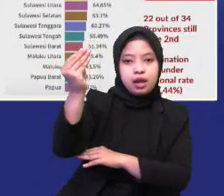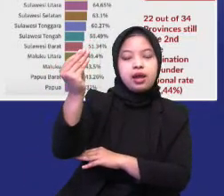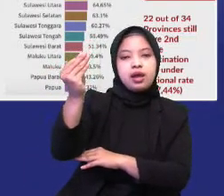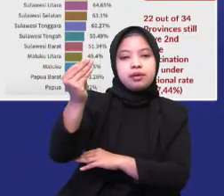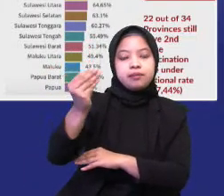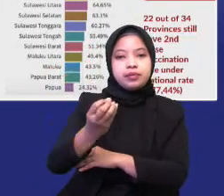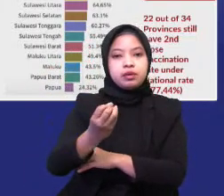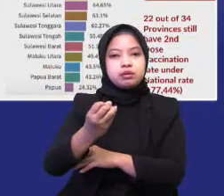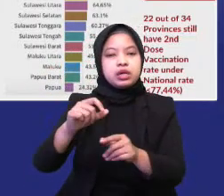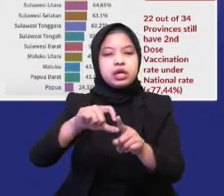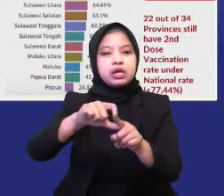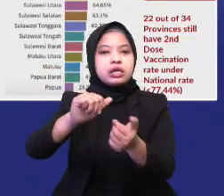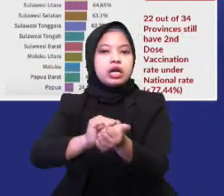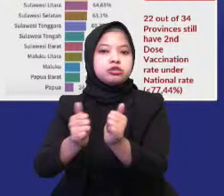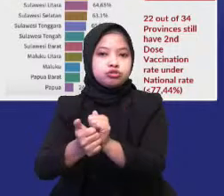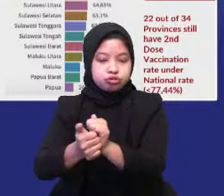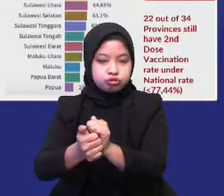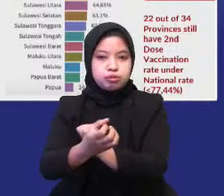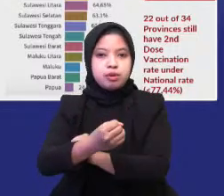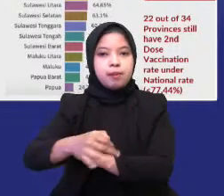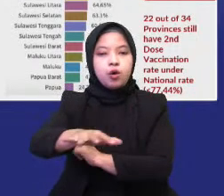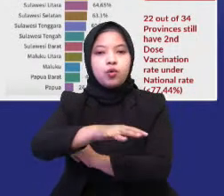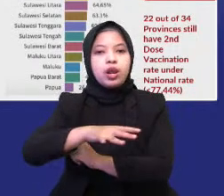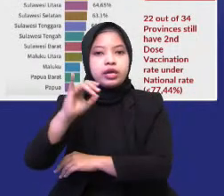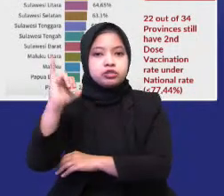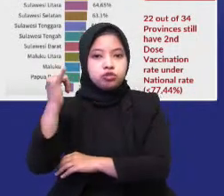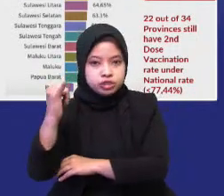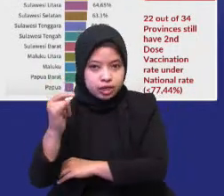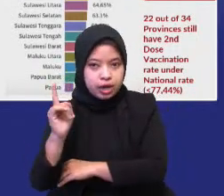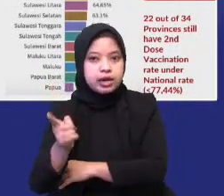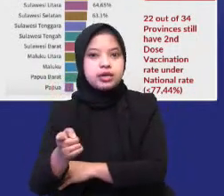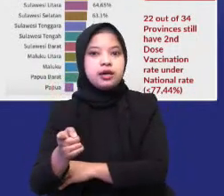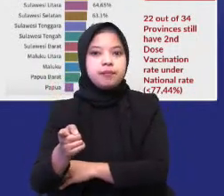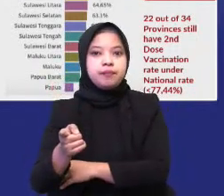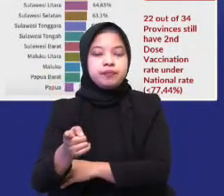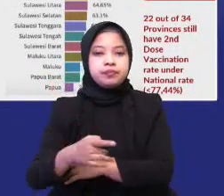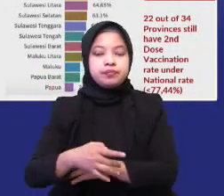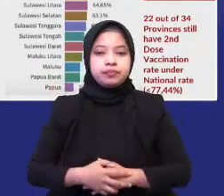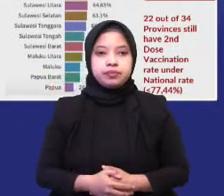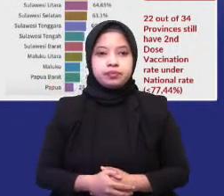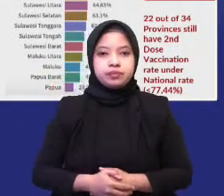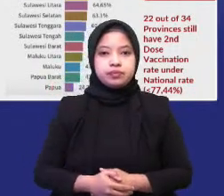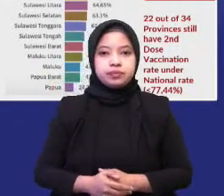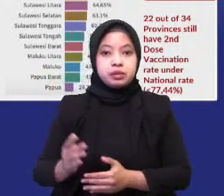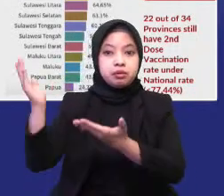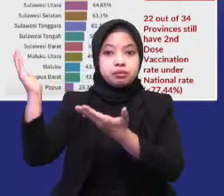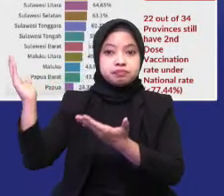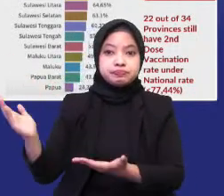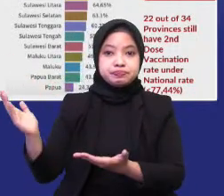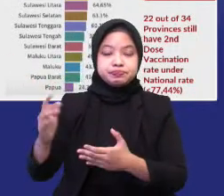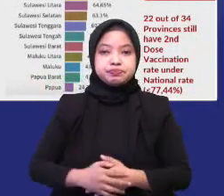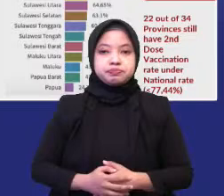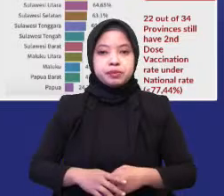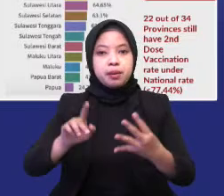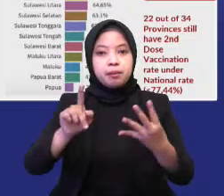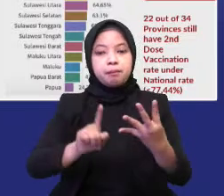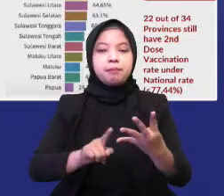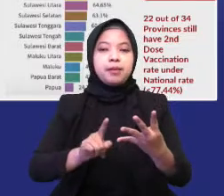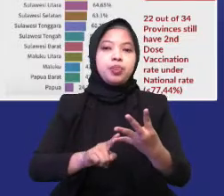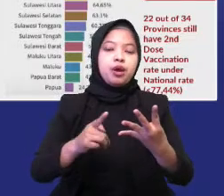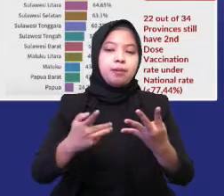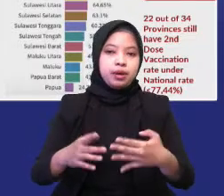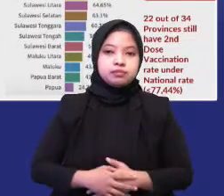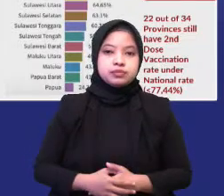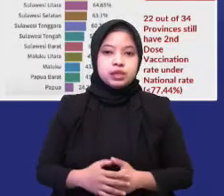30 cases, and special region of Yogyakarta is 27 cases. Fourth, the trend